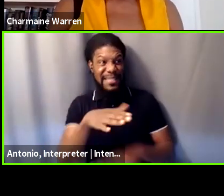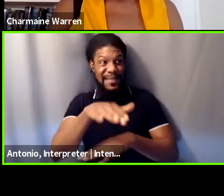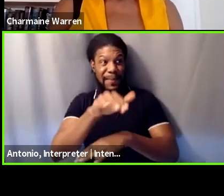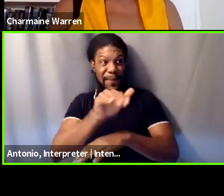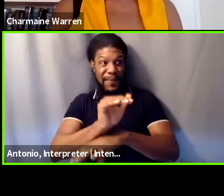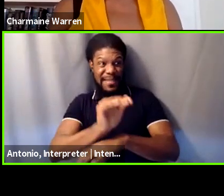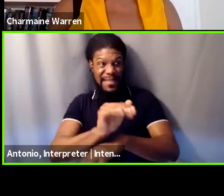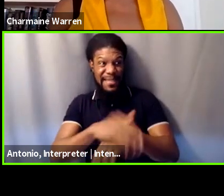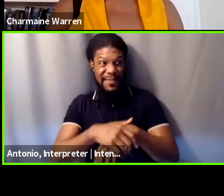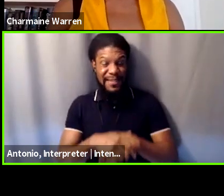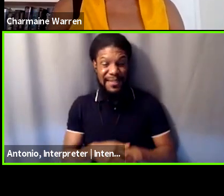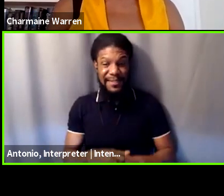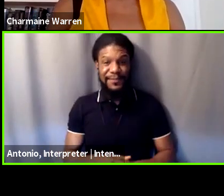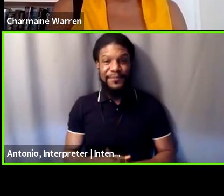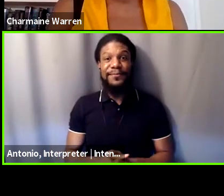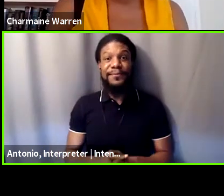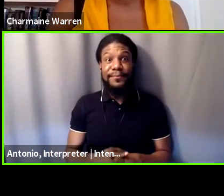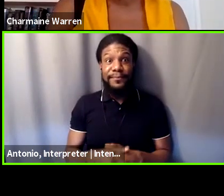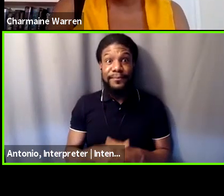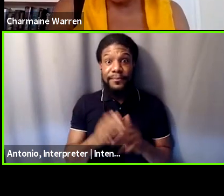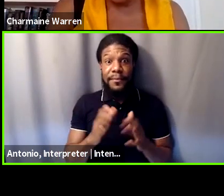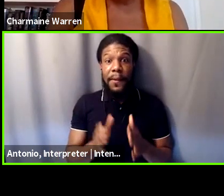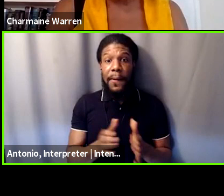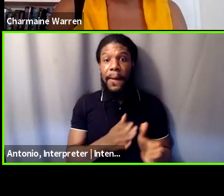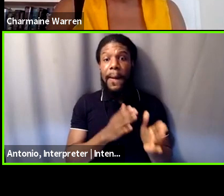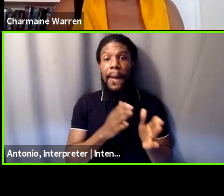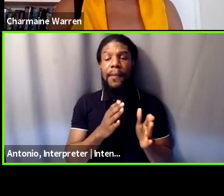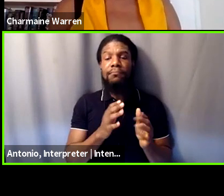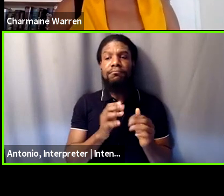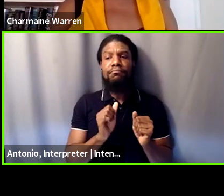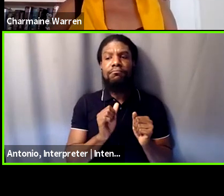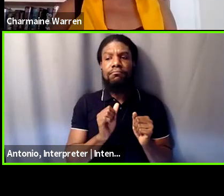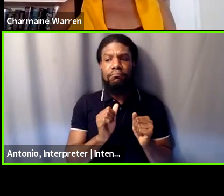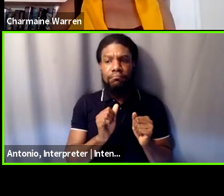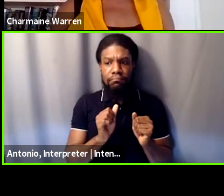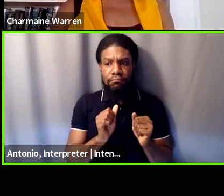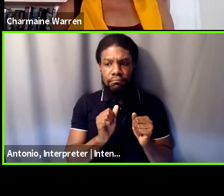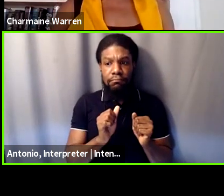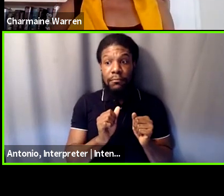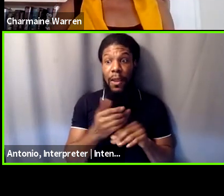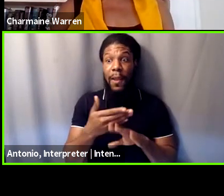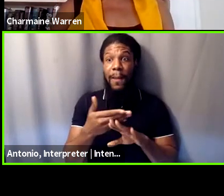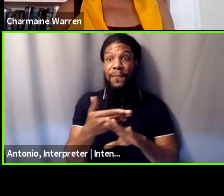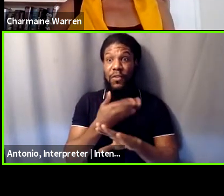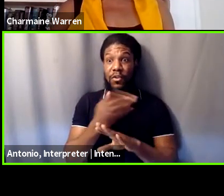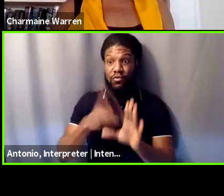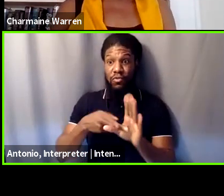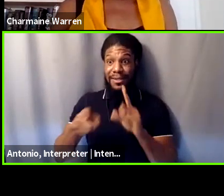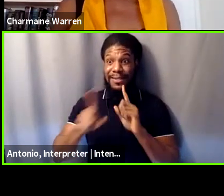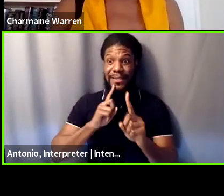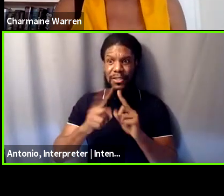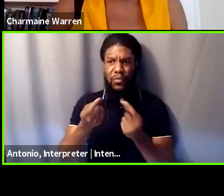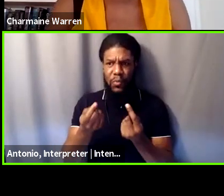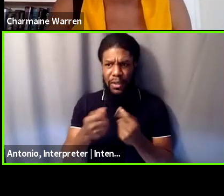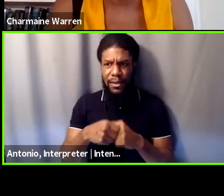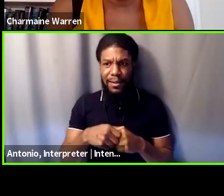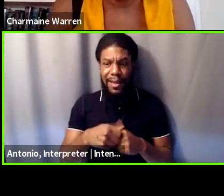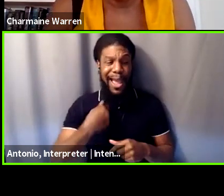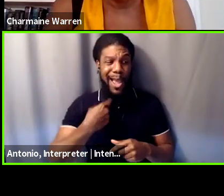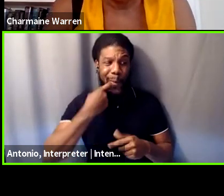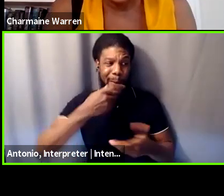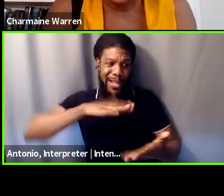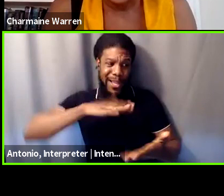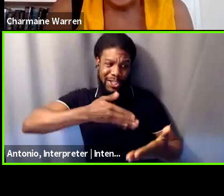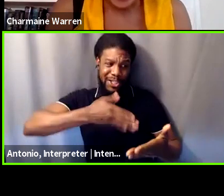P.M., yes. And you just did what before you got online? I just cooked some rice and peas because